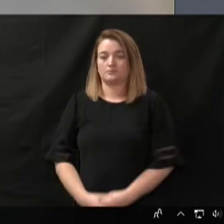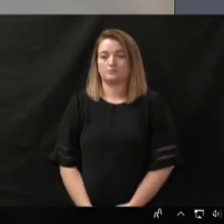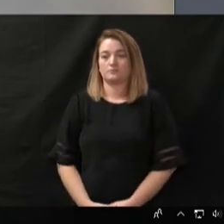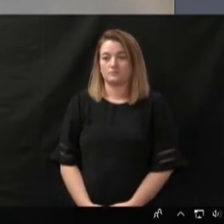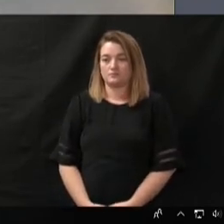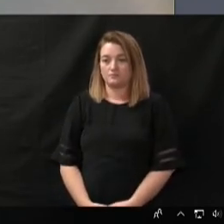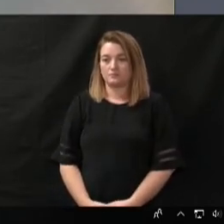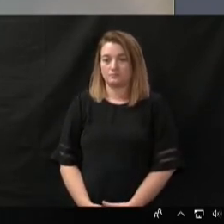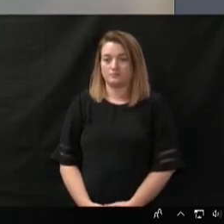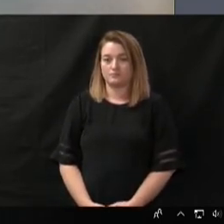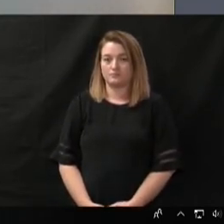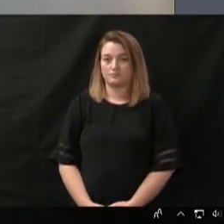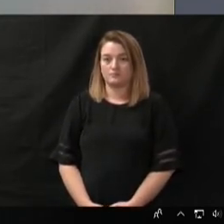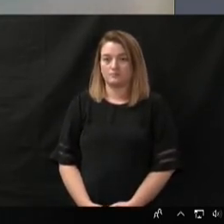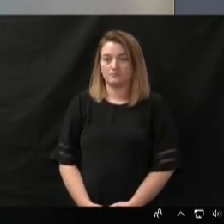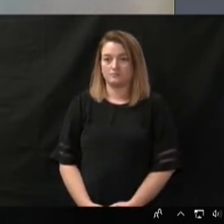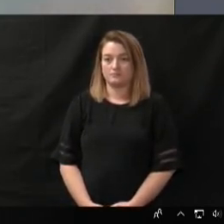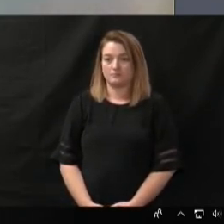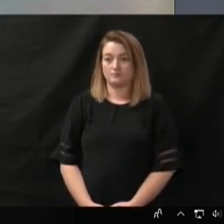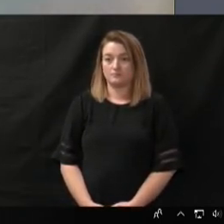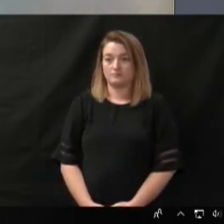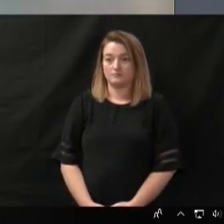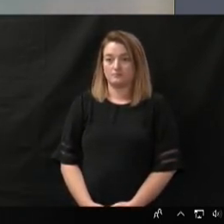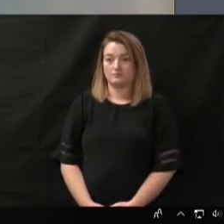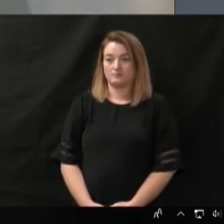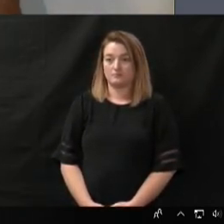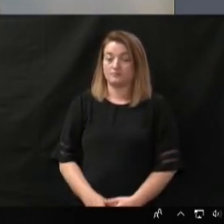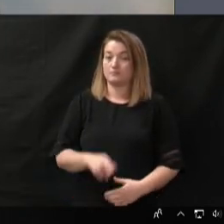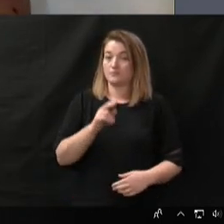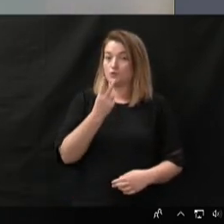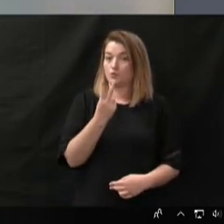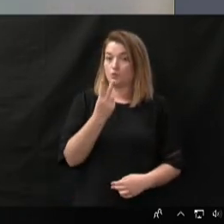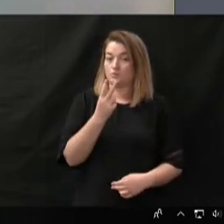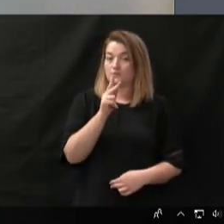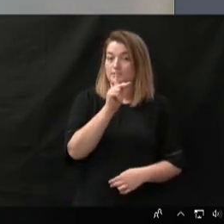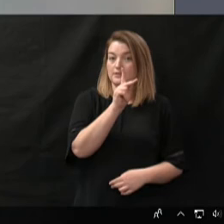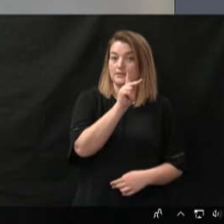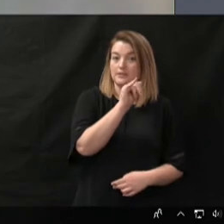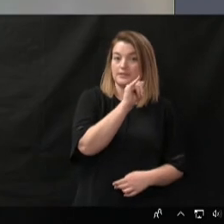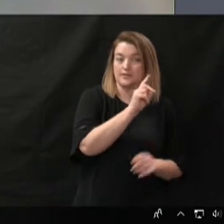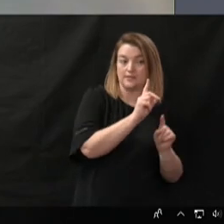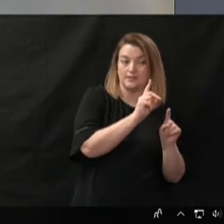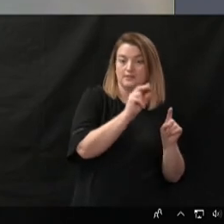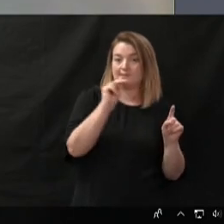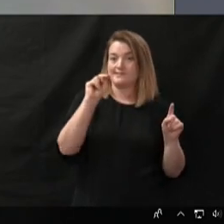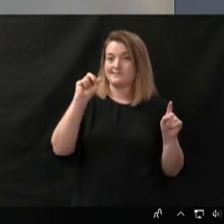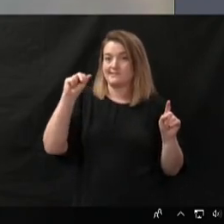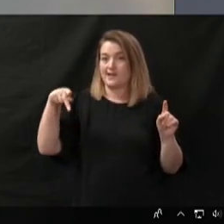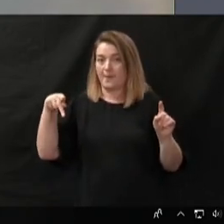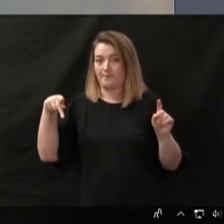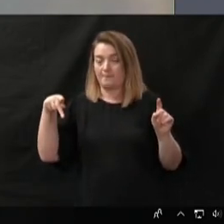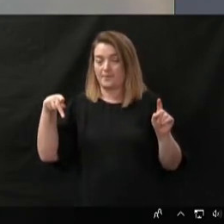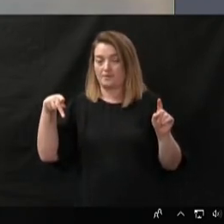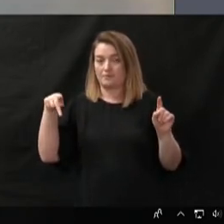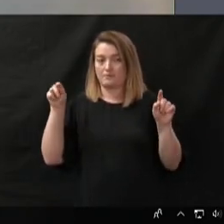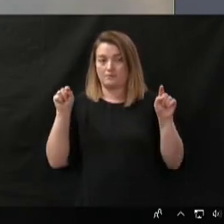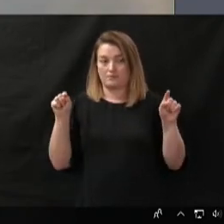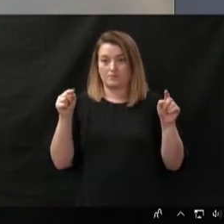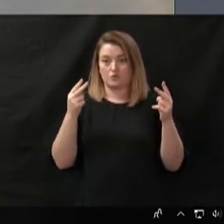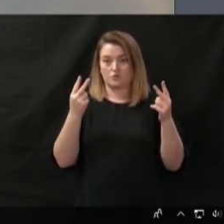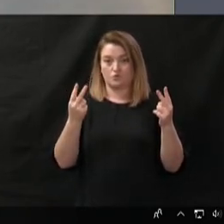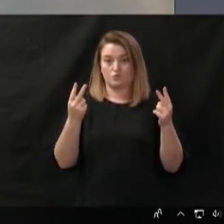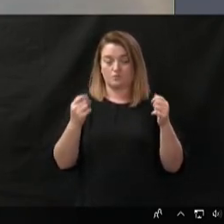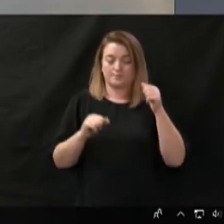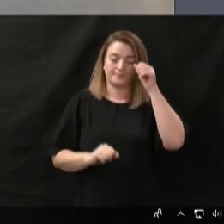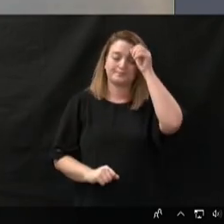Okay, because that's two syllables. Kid nap. All right? Now we're going to fingerspell the first